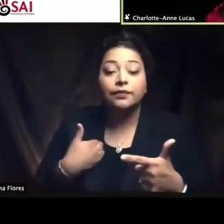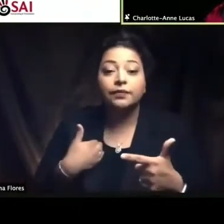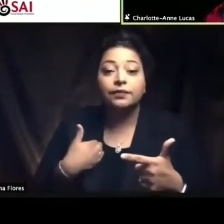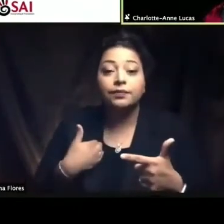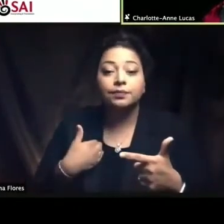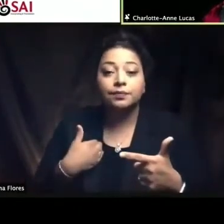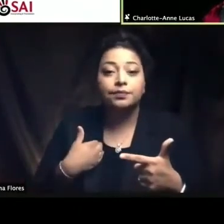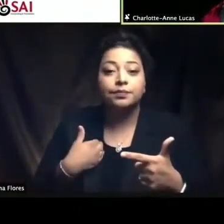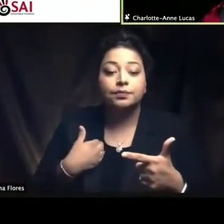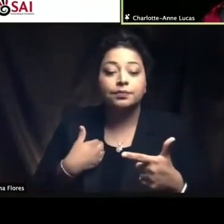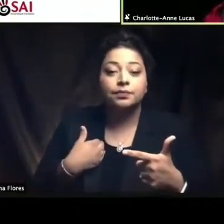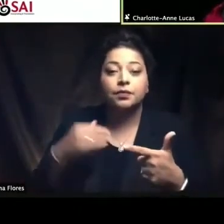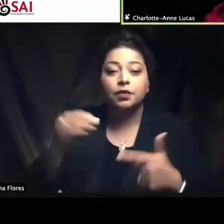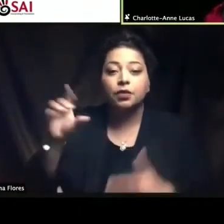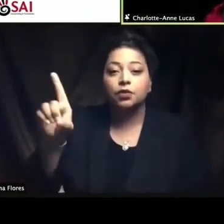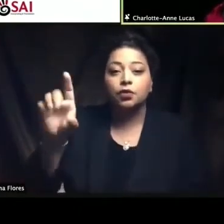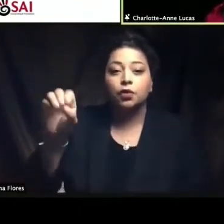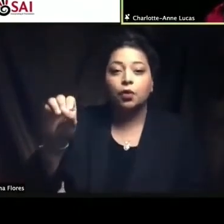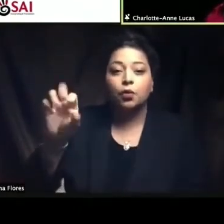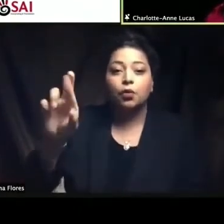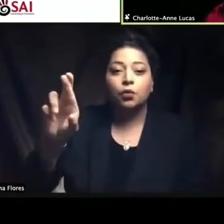on this question is Dory Brown.